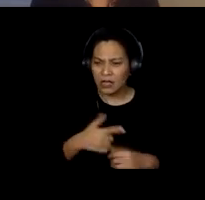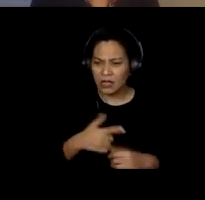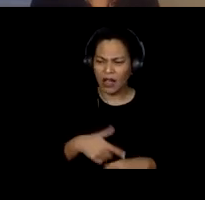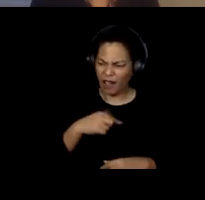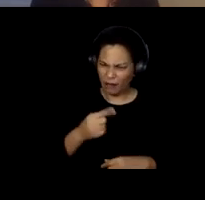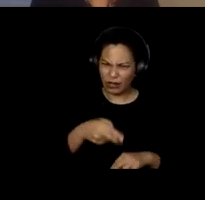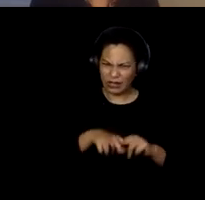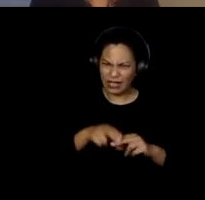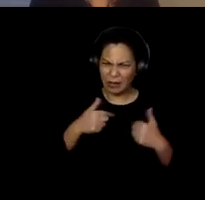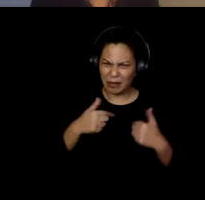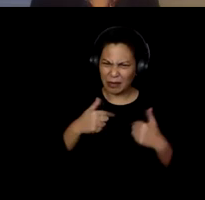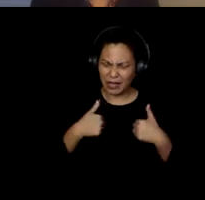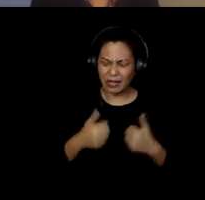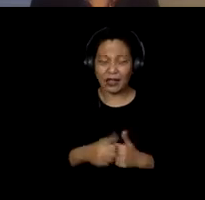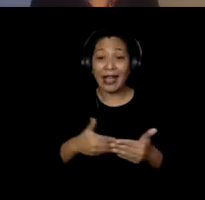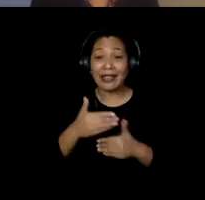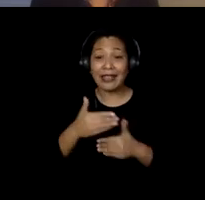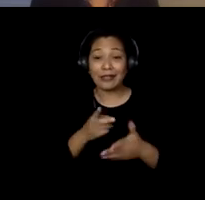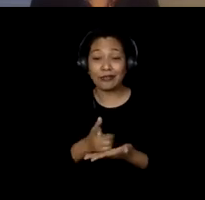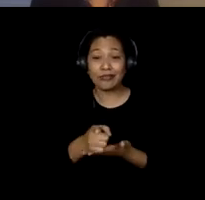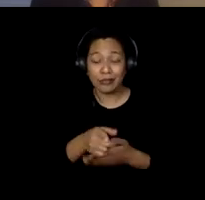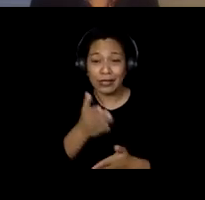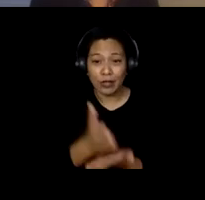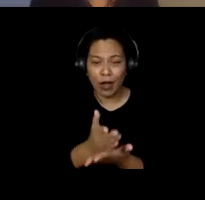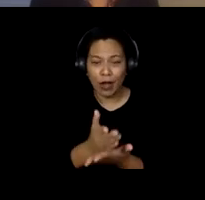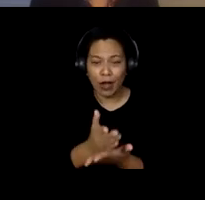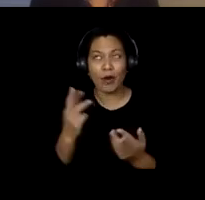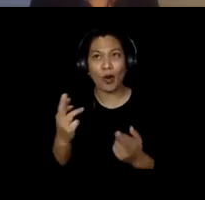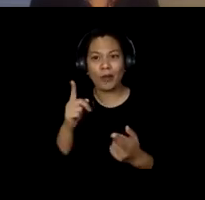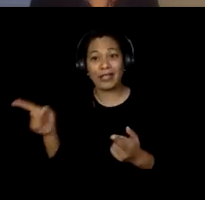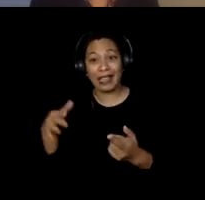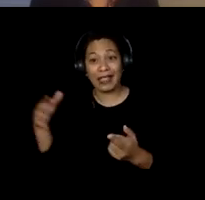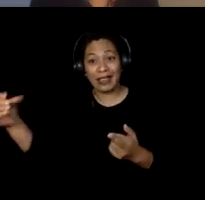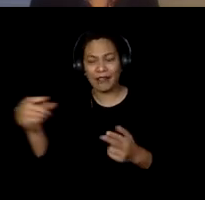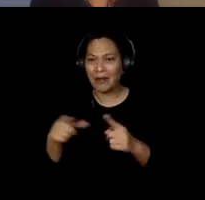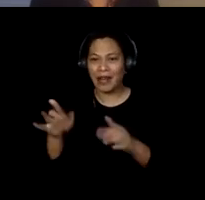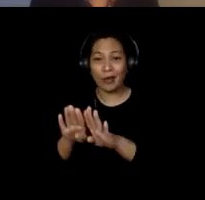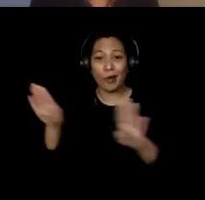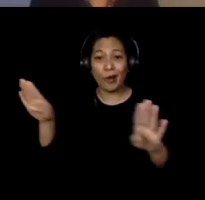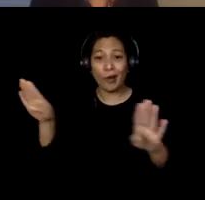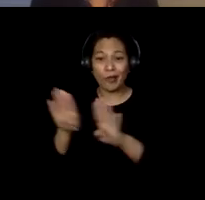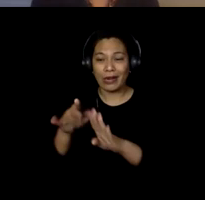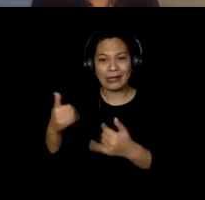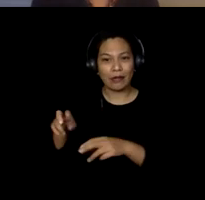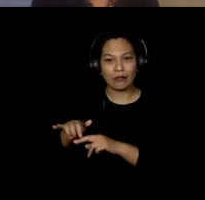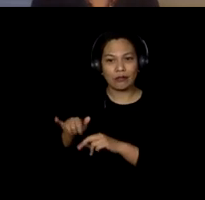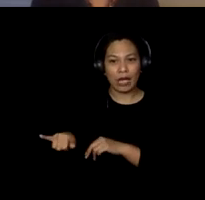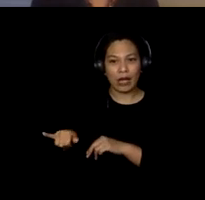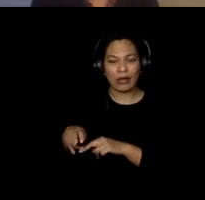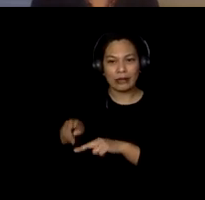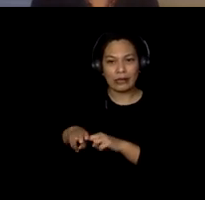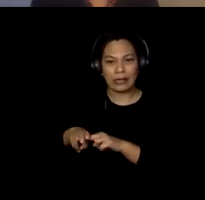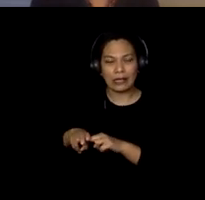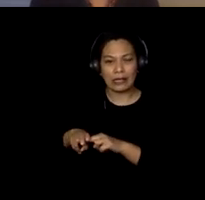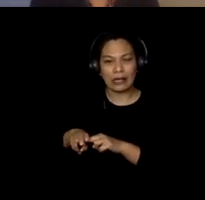first. At the next station, you silently hope it's his stop, but the door is open and closed. He's still sitting there. His leg